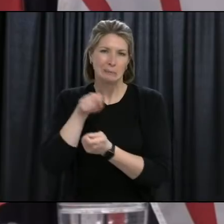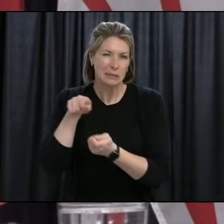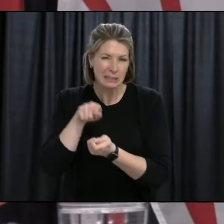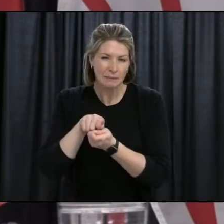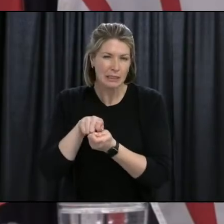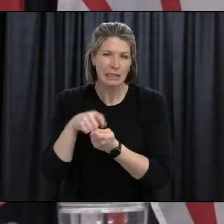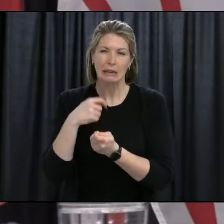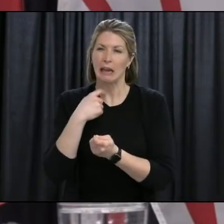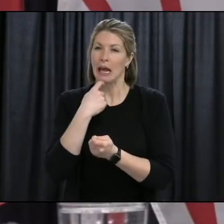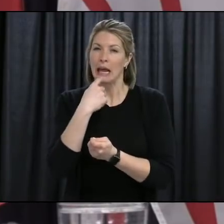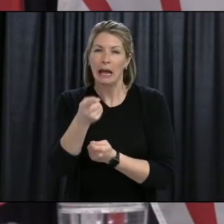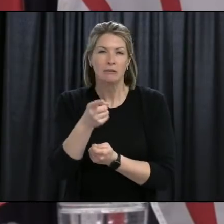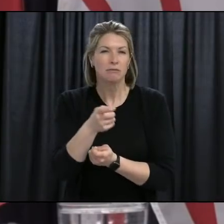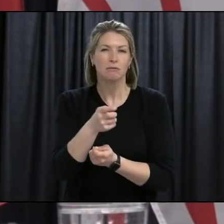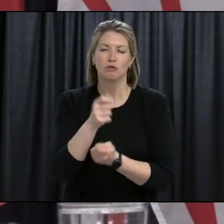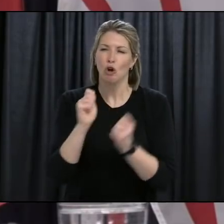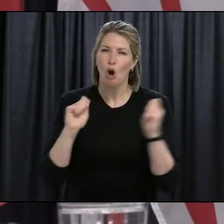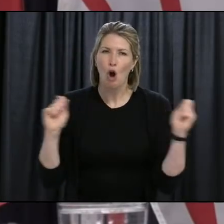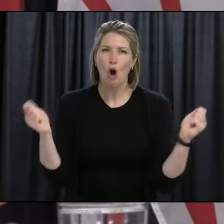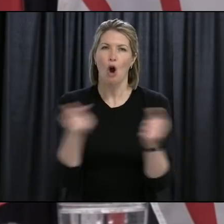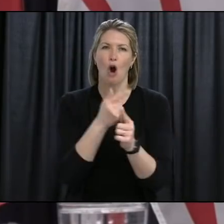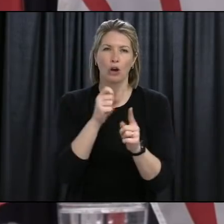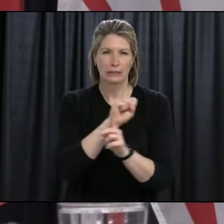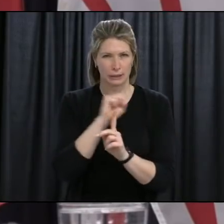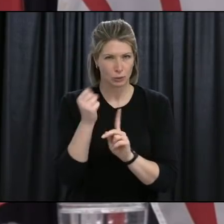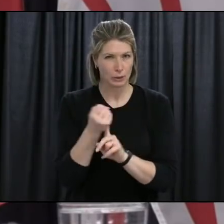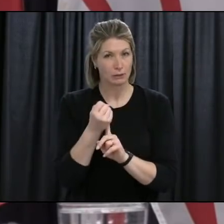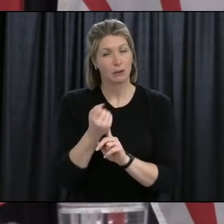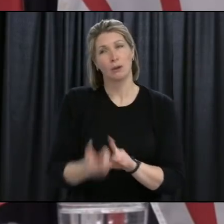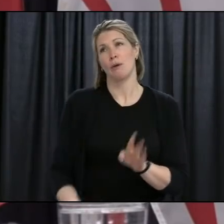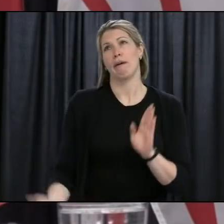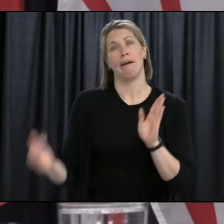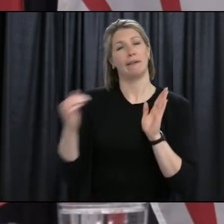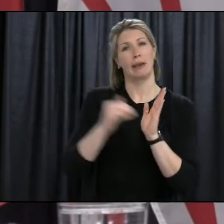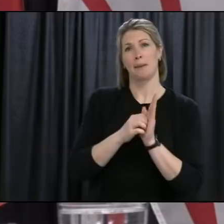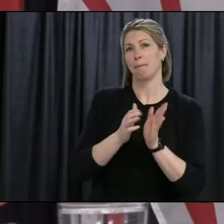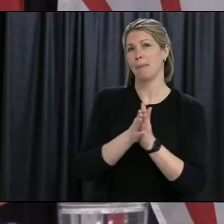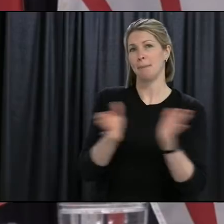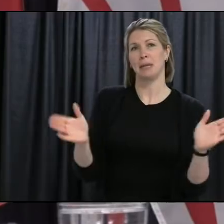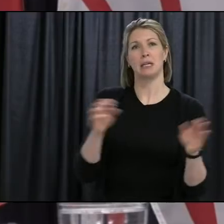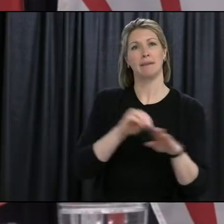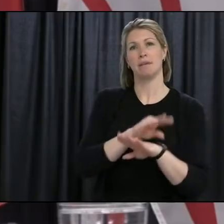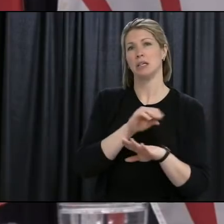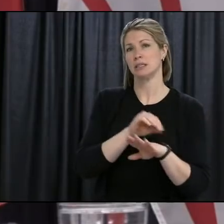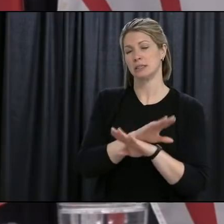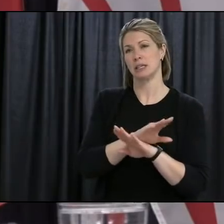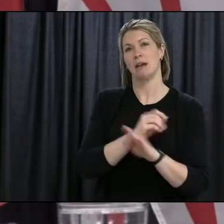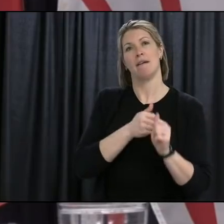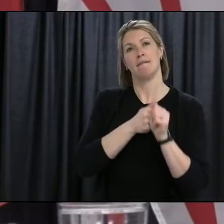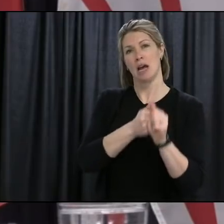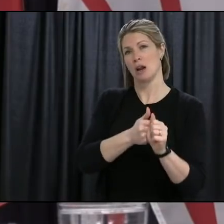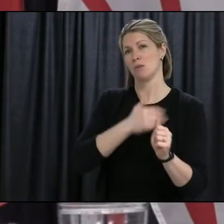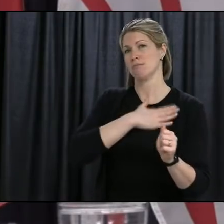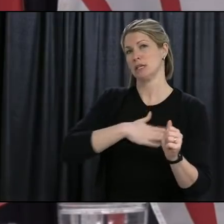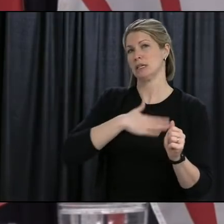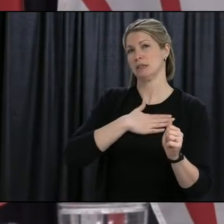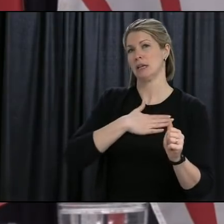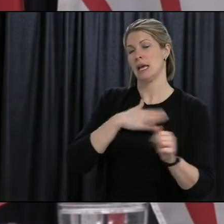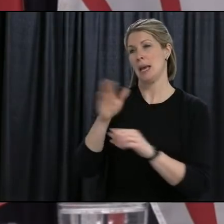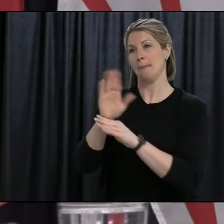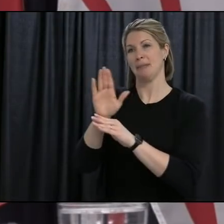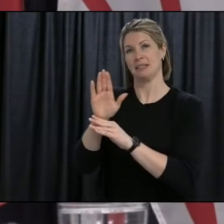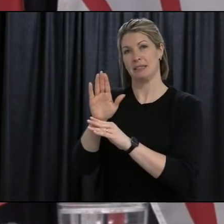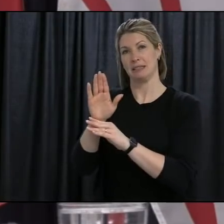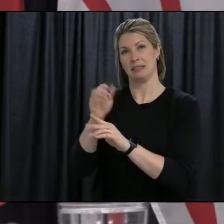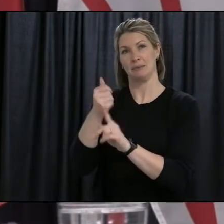open. Again, we want people to be following public health advice, and in terms of do they have the ability to refuse,